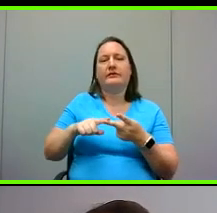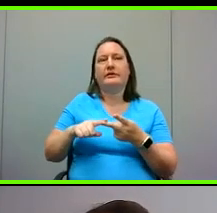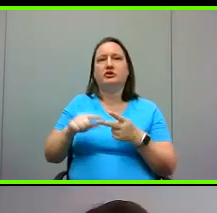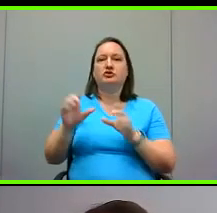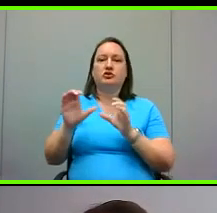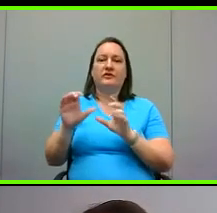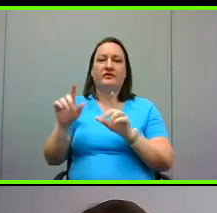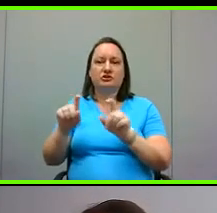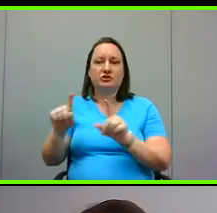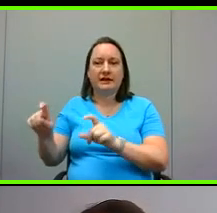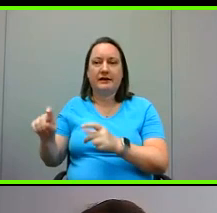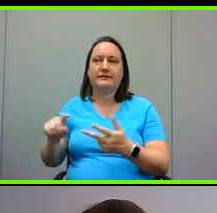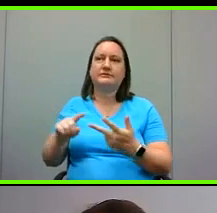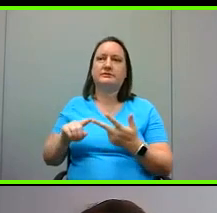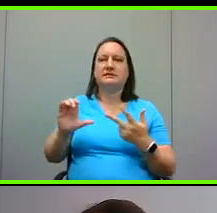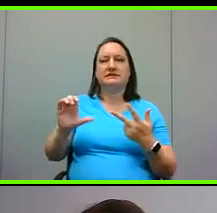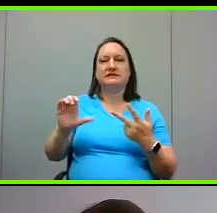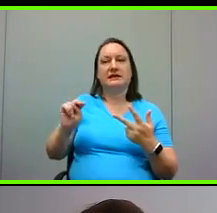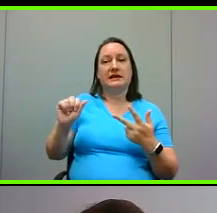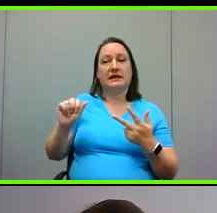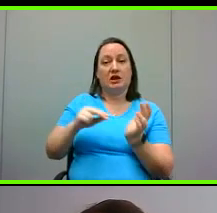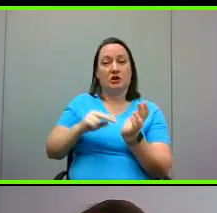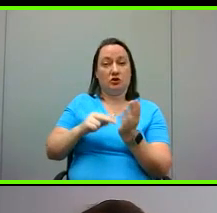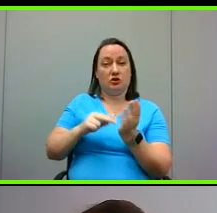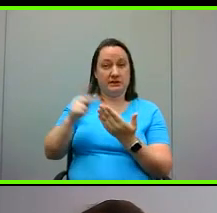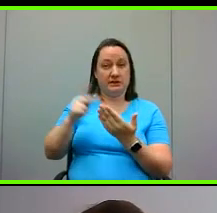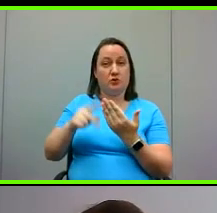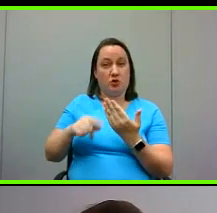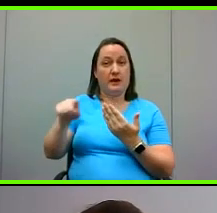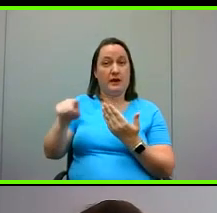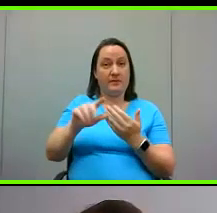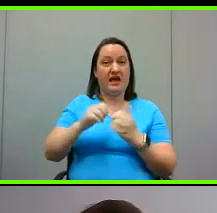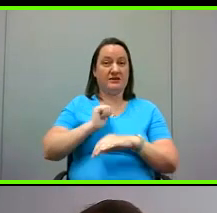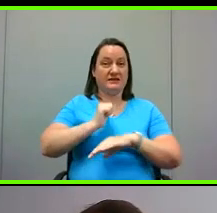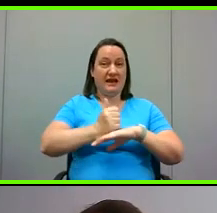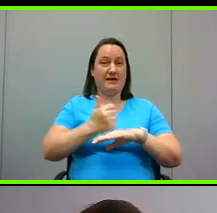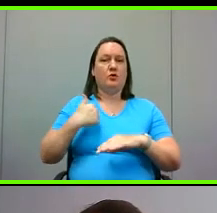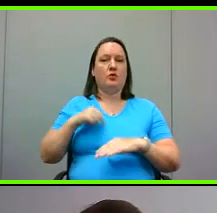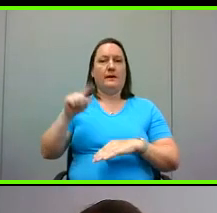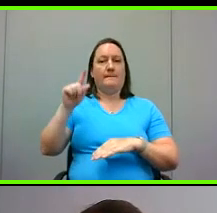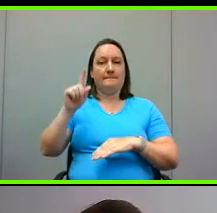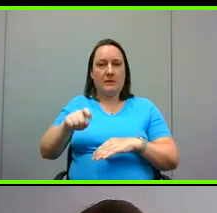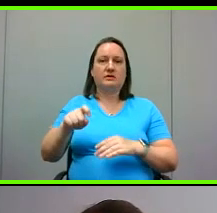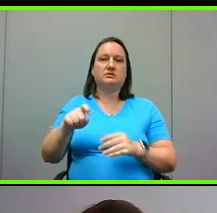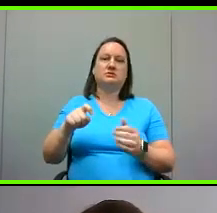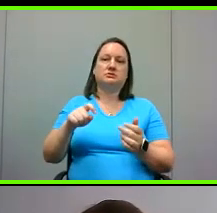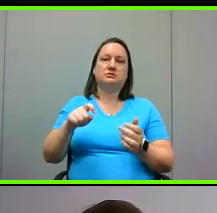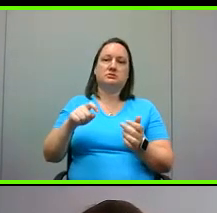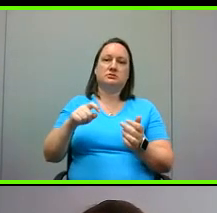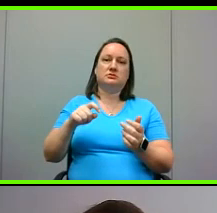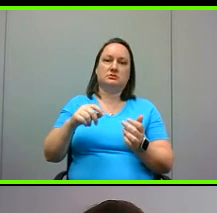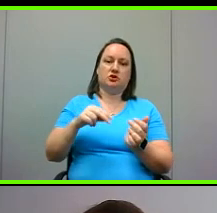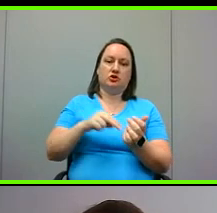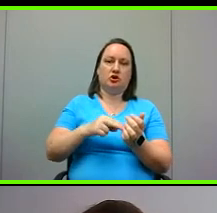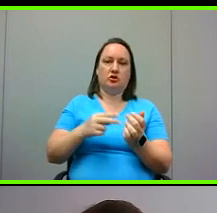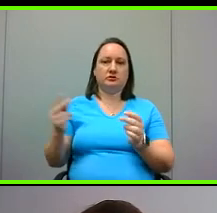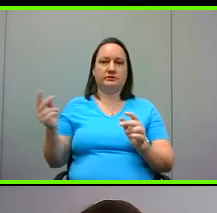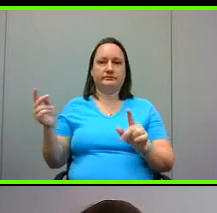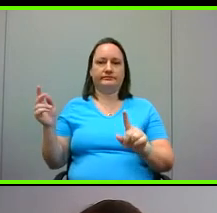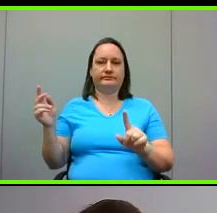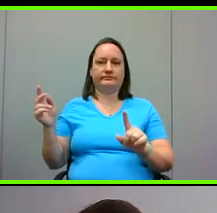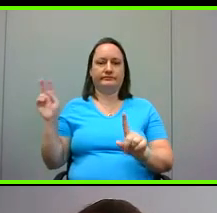that nursing program, the way we have it set up, we have to have a nurse to proctor the test. So we can't do it virtually.